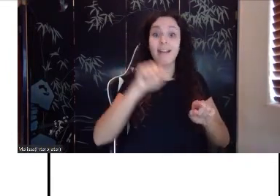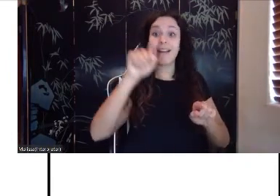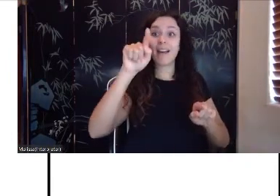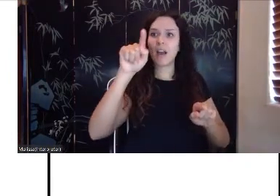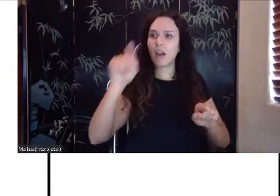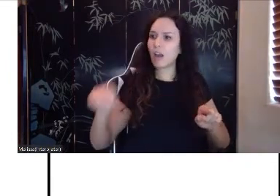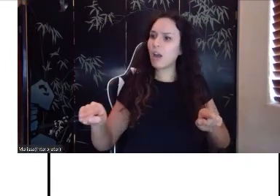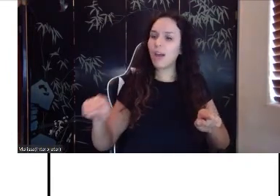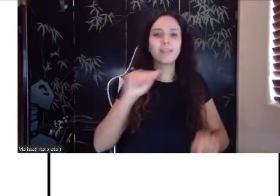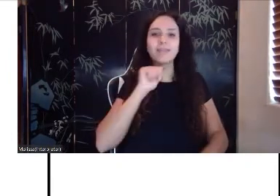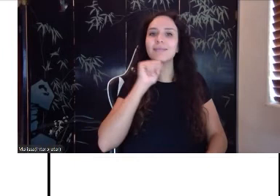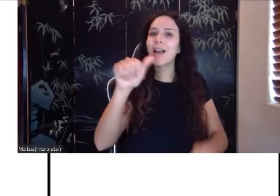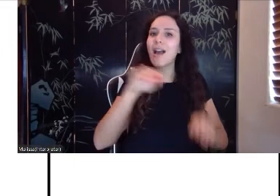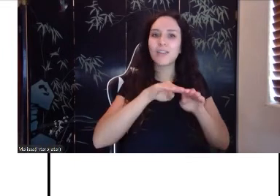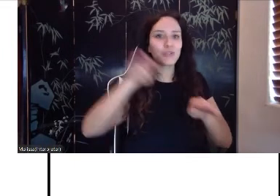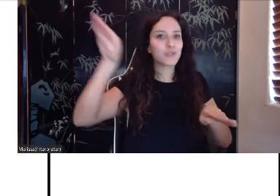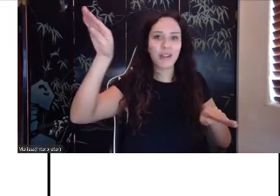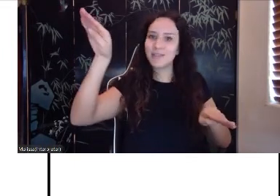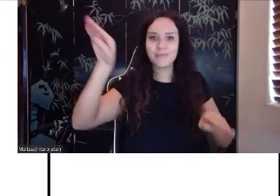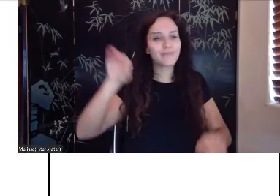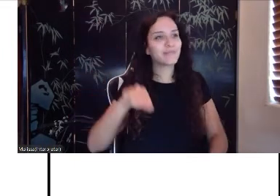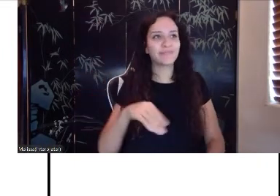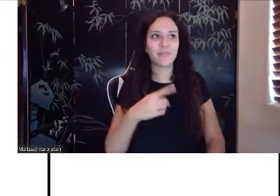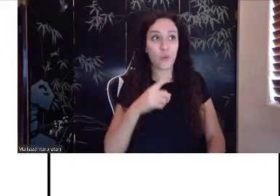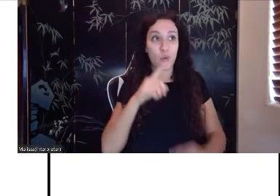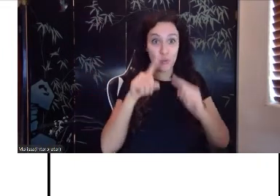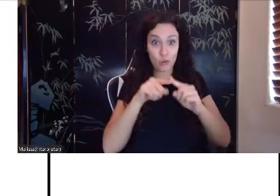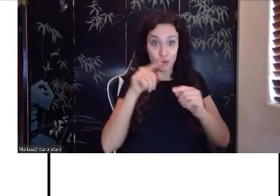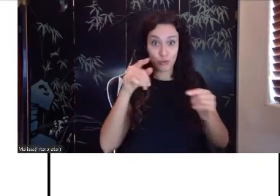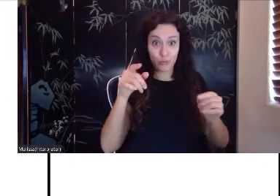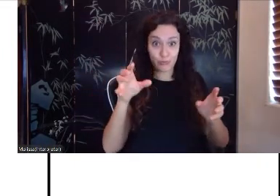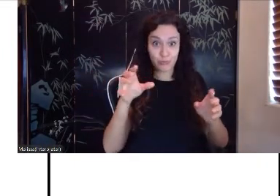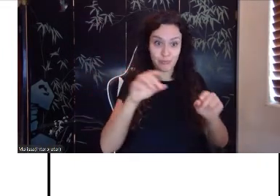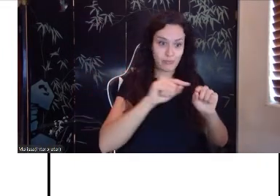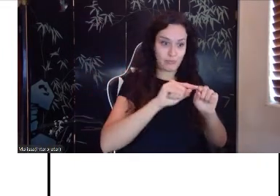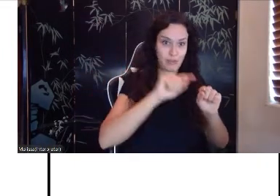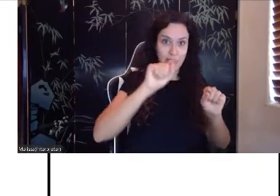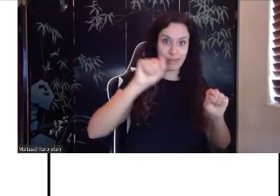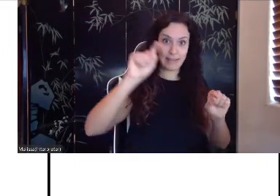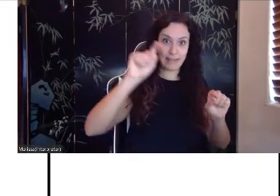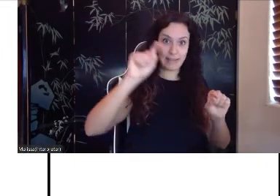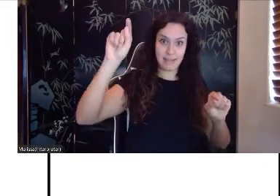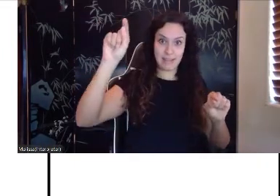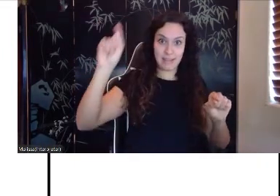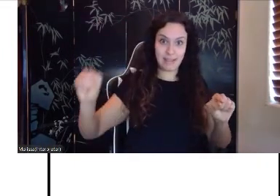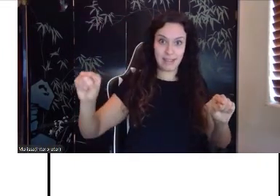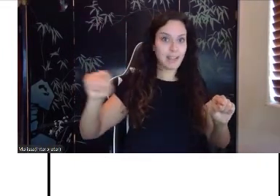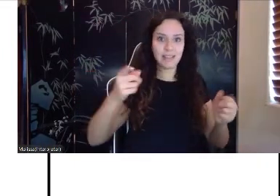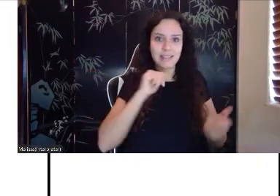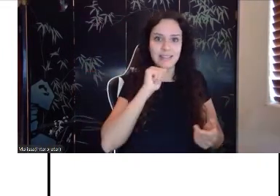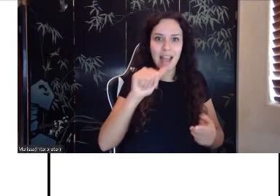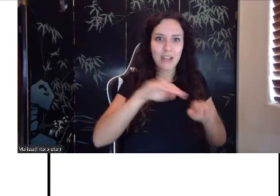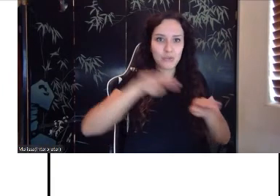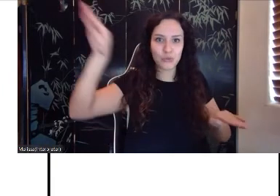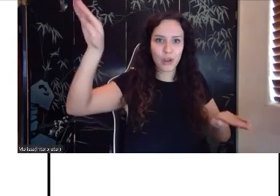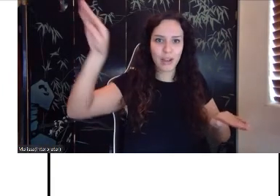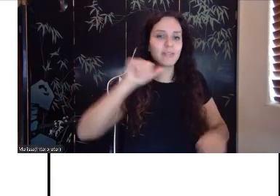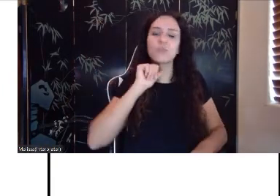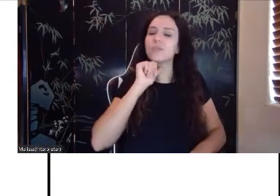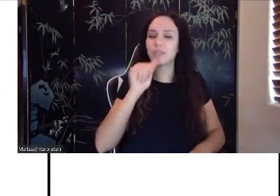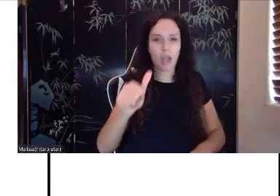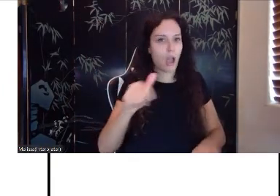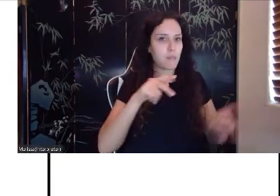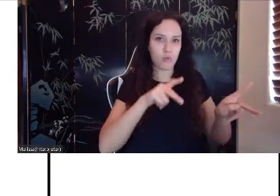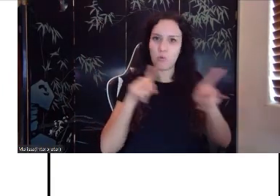origin. Oh, but it is not a straight line. All right, so when you connect the dots, it doesn't make a straight line, so not